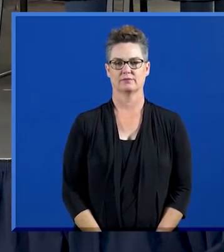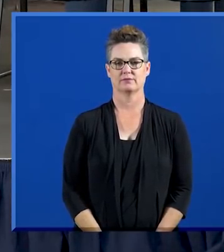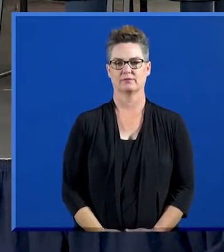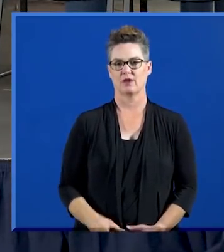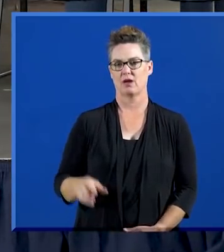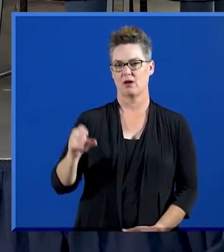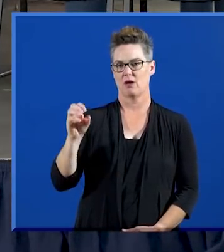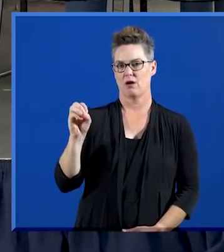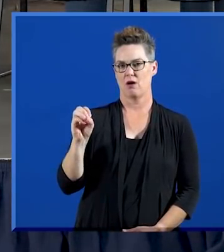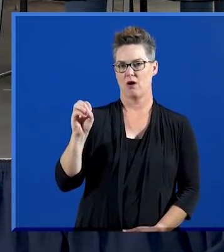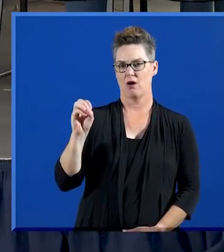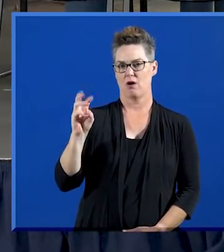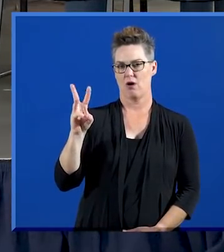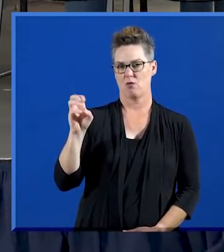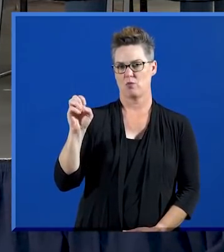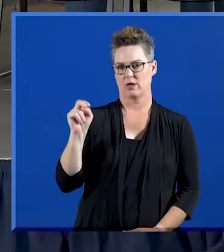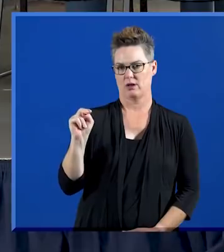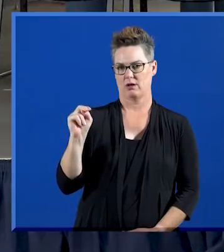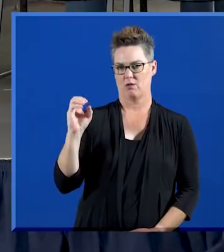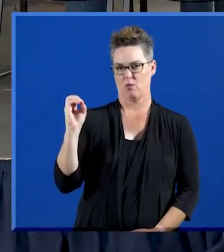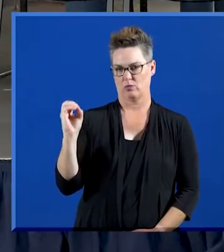Owen Olson.